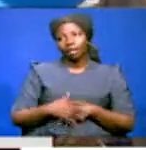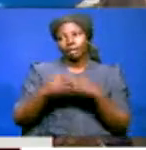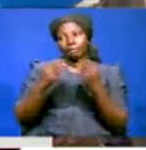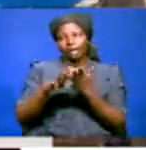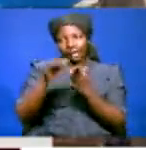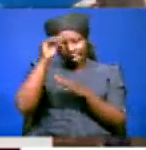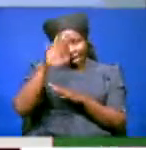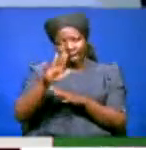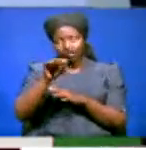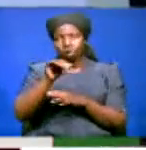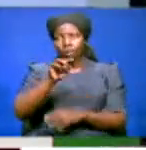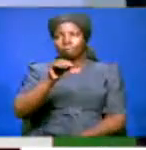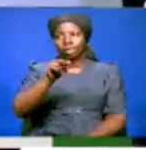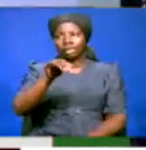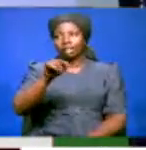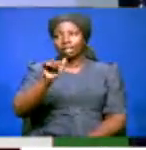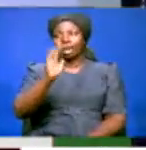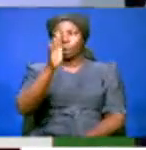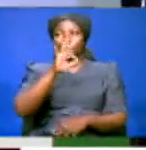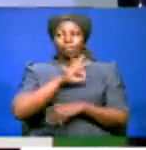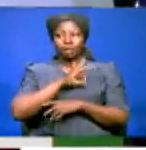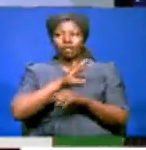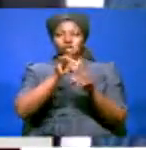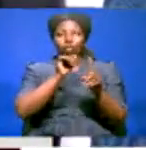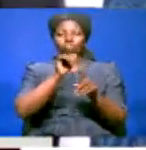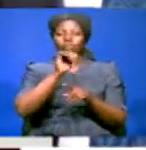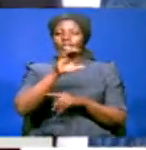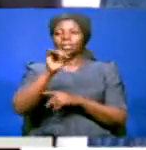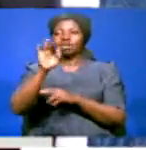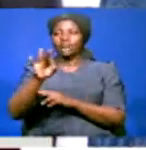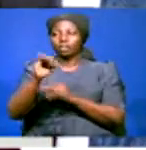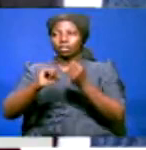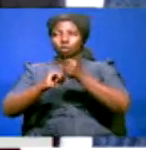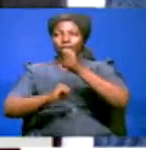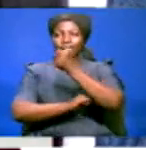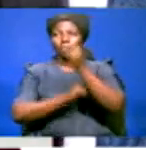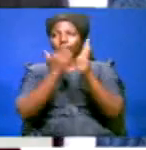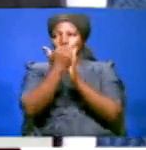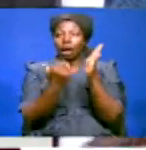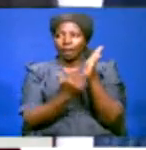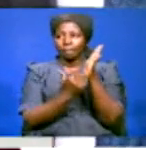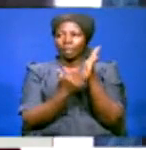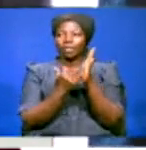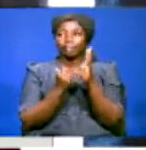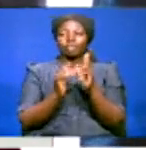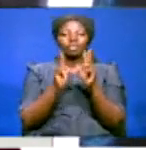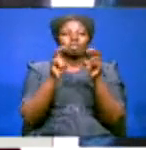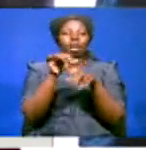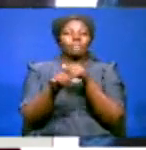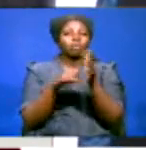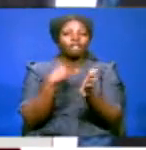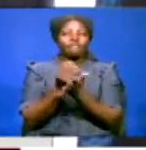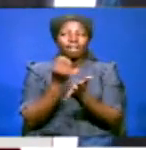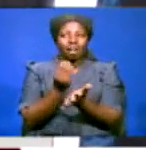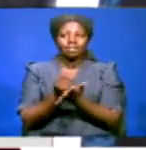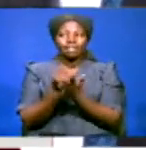County, are set to benefit from an NGCDF scholarship program. The issue of finances to